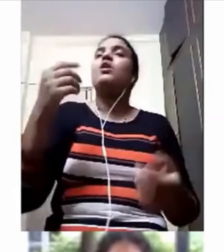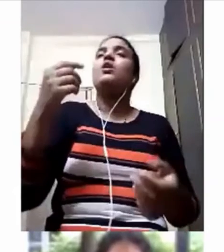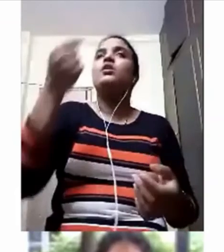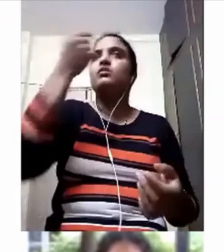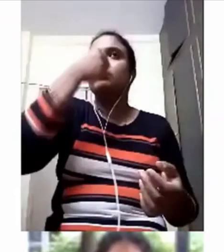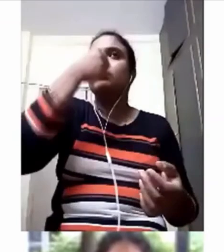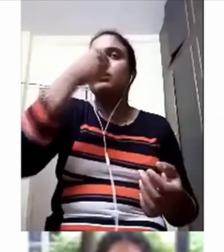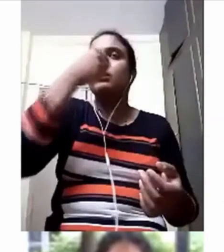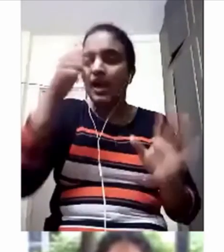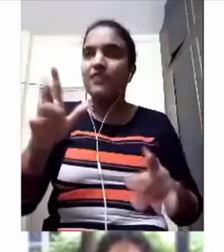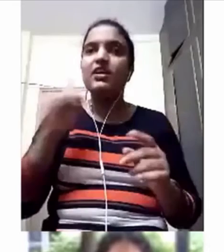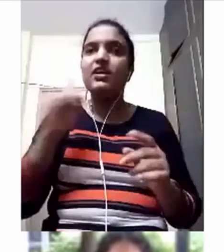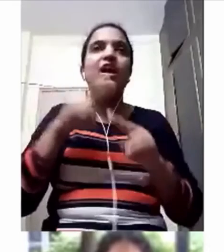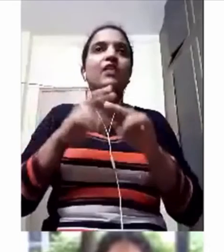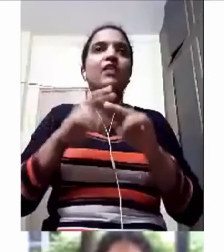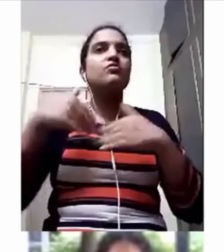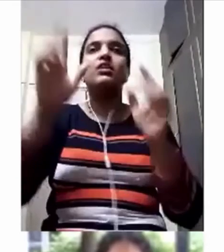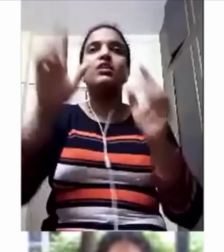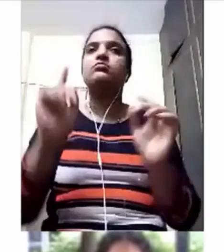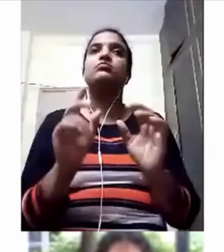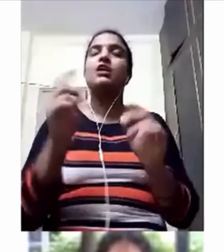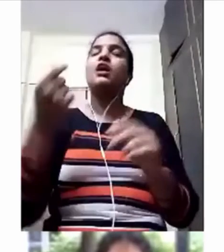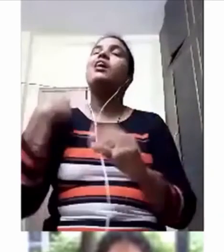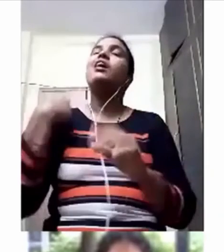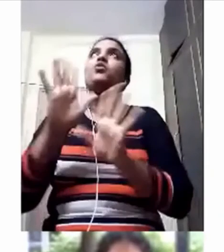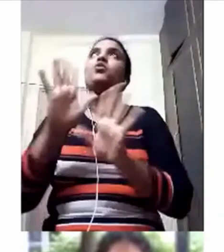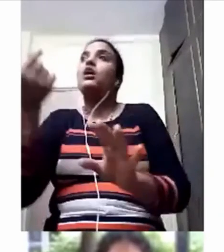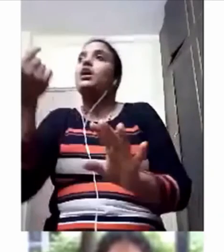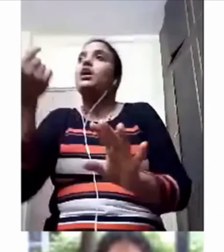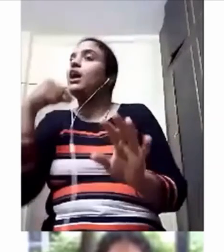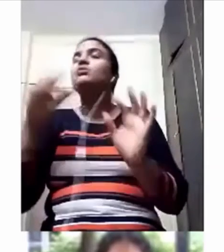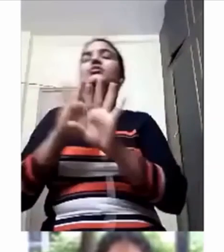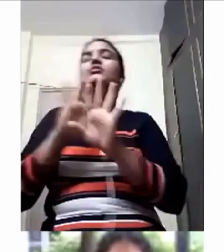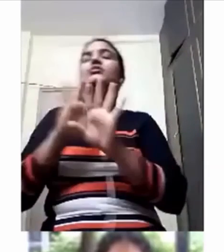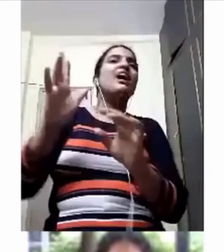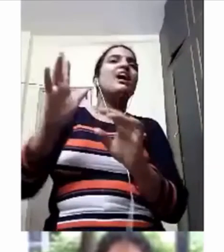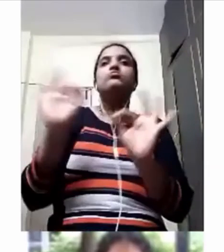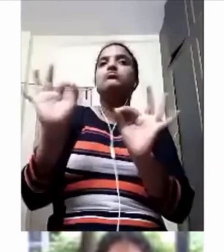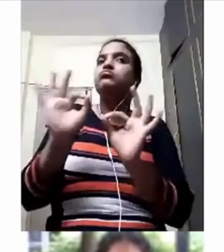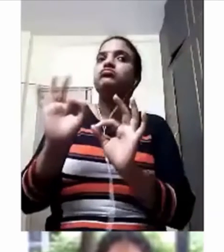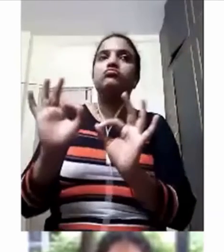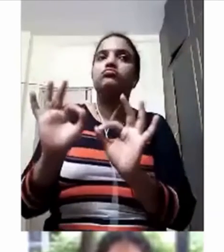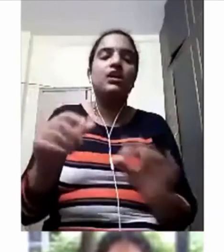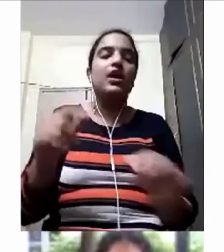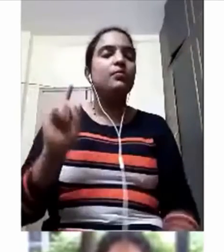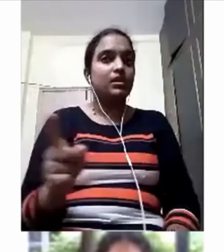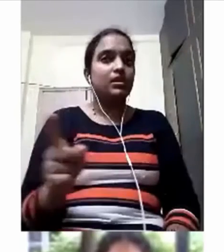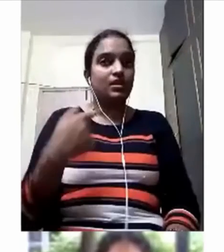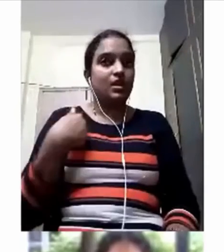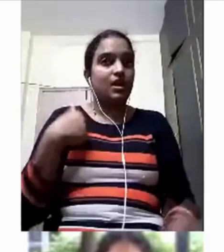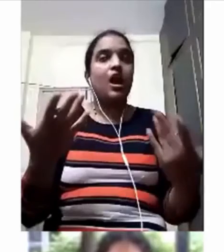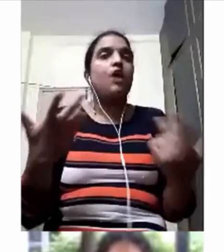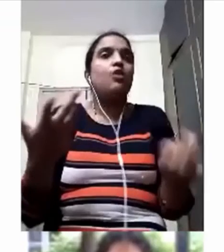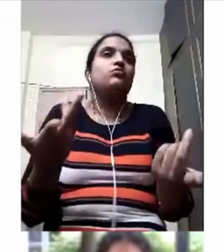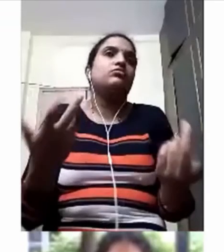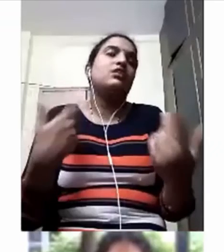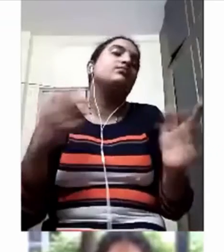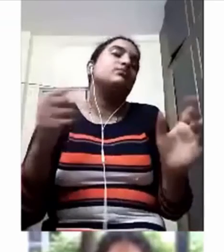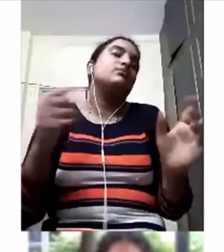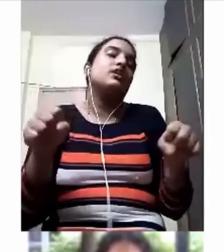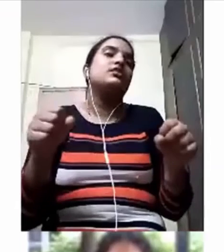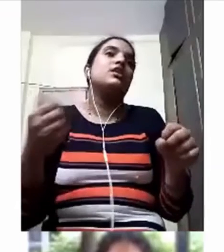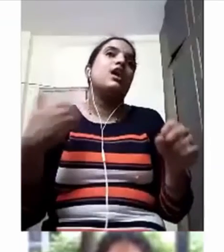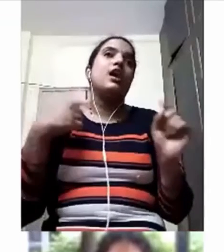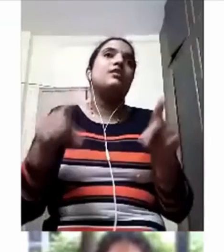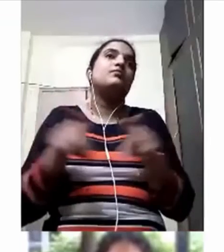away. That is not the case. I usually use it like how I say I am a lawyer,